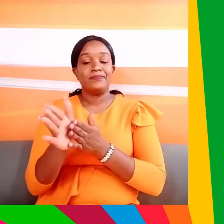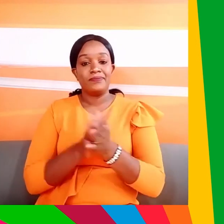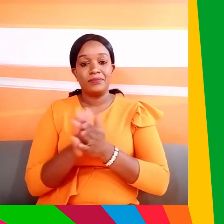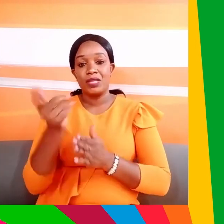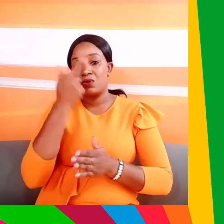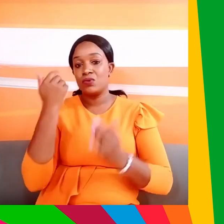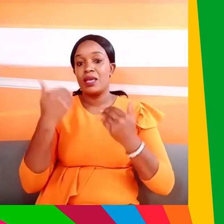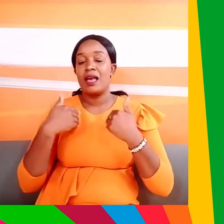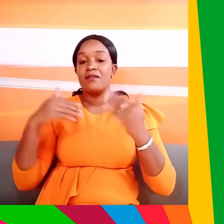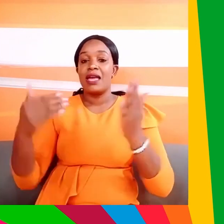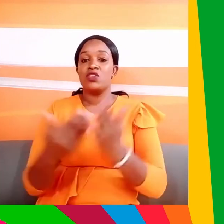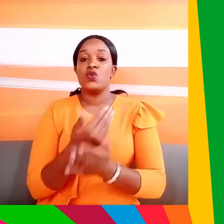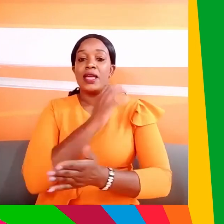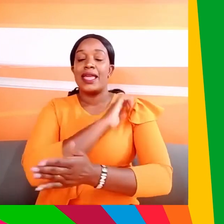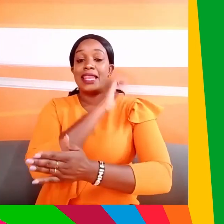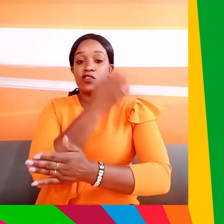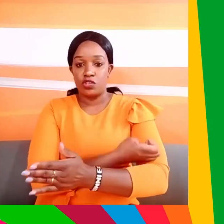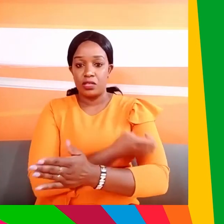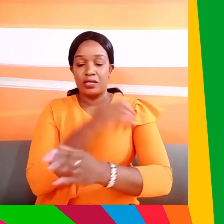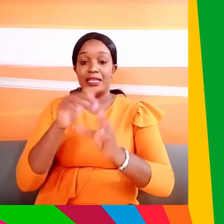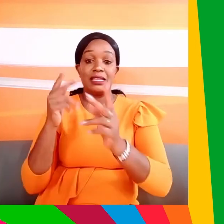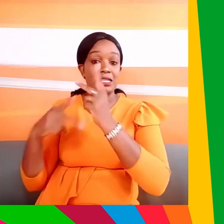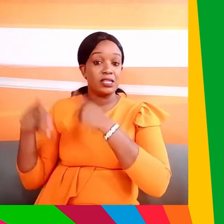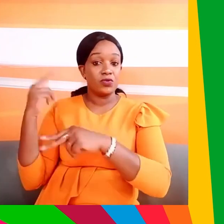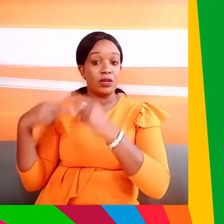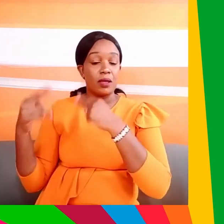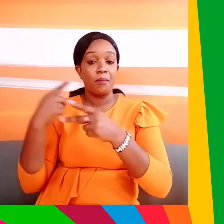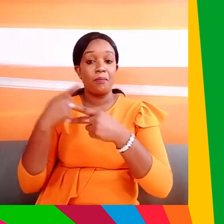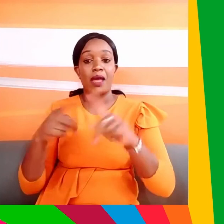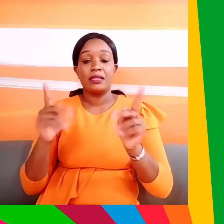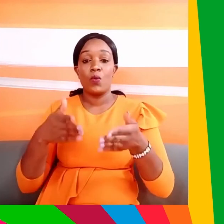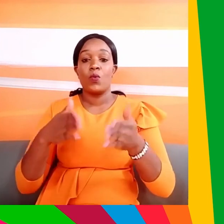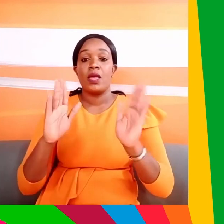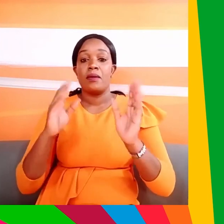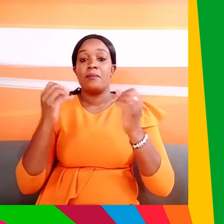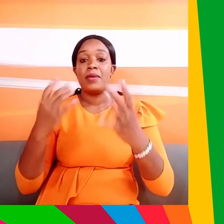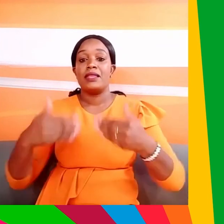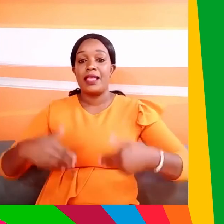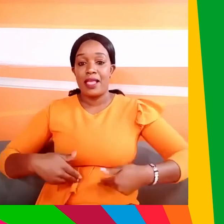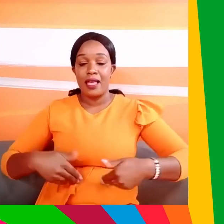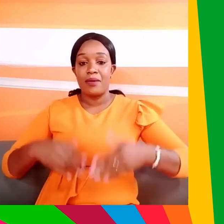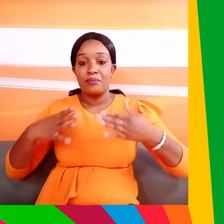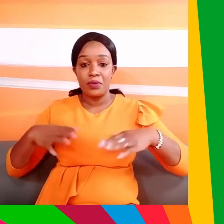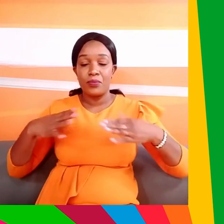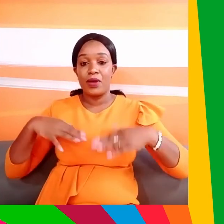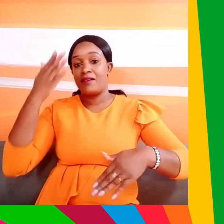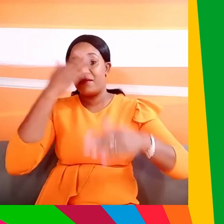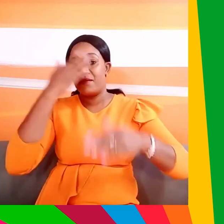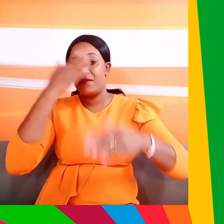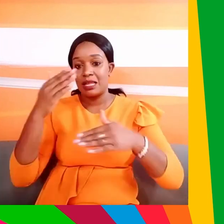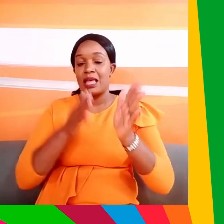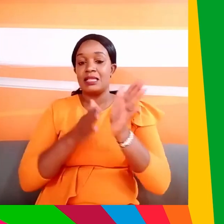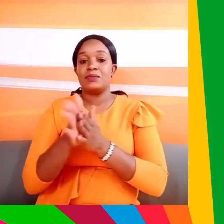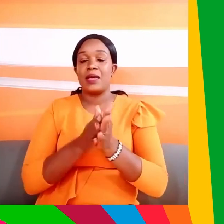period of human history, but I think the way that many young people especially are facing up to that is really inspiring.